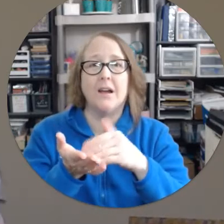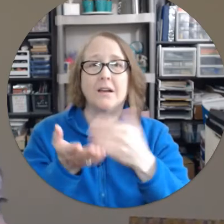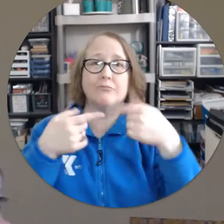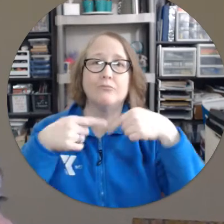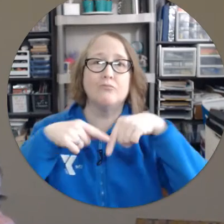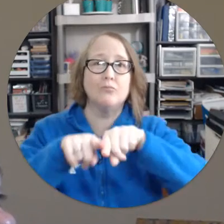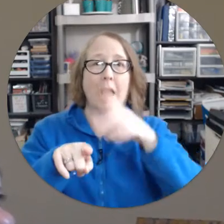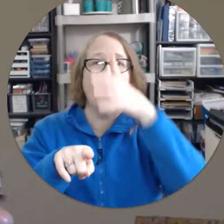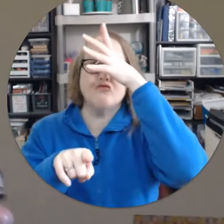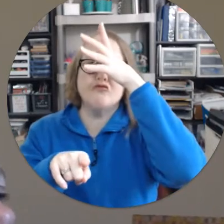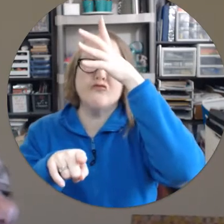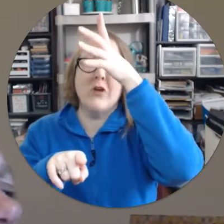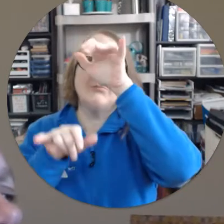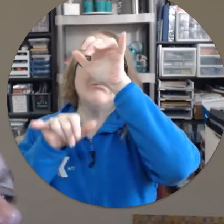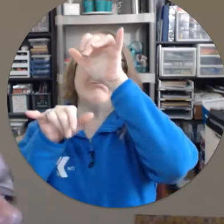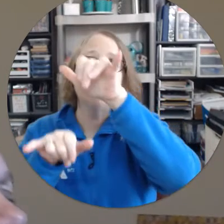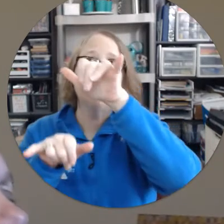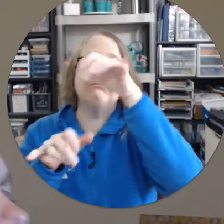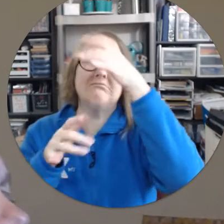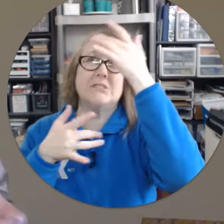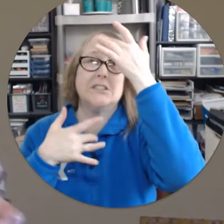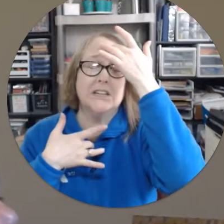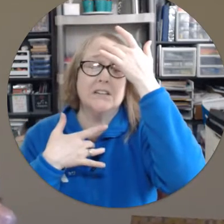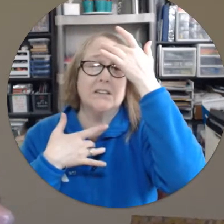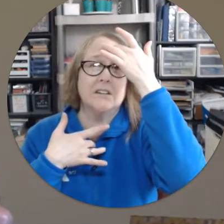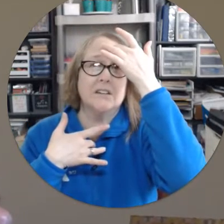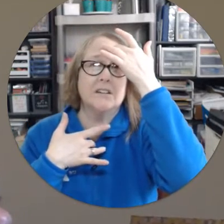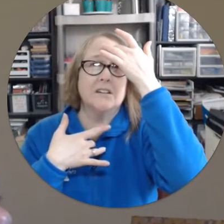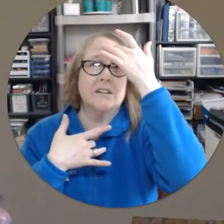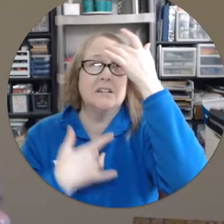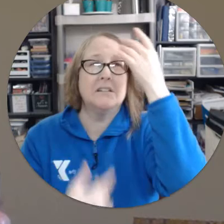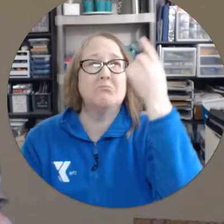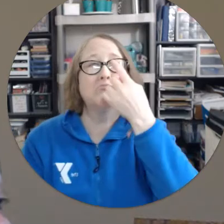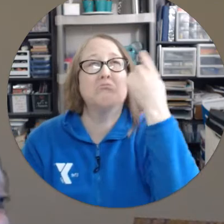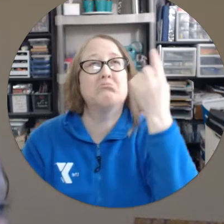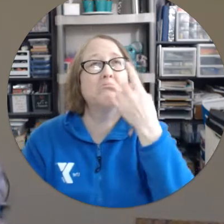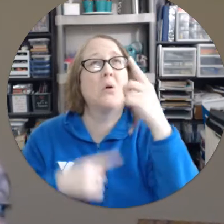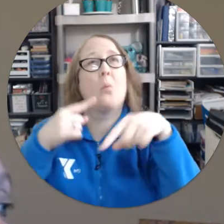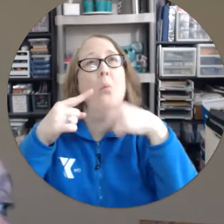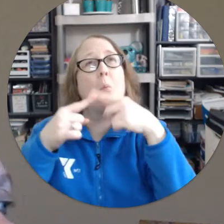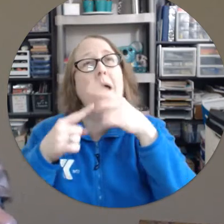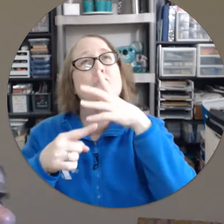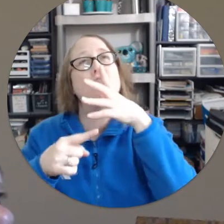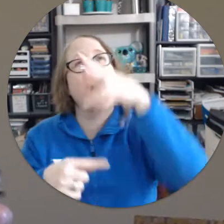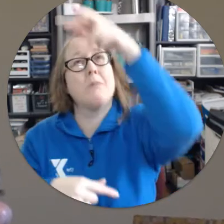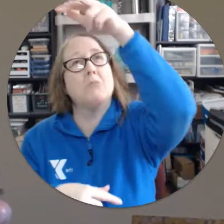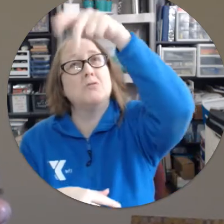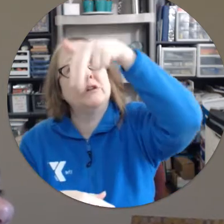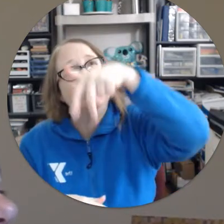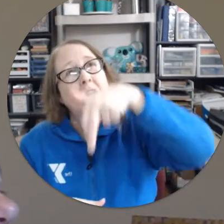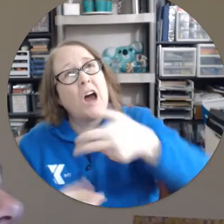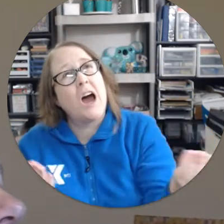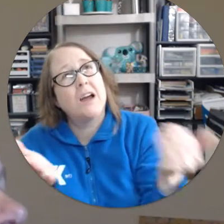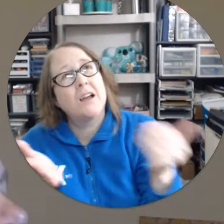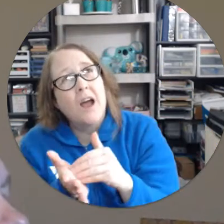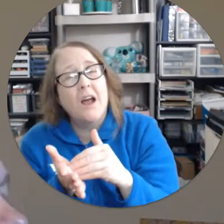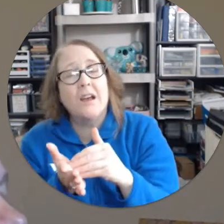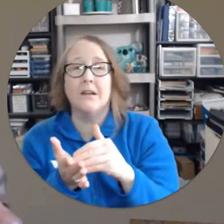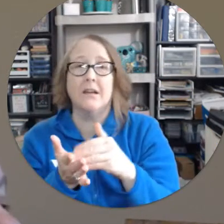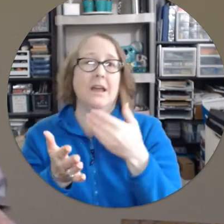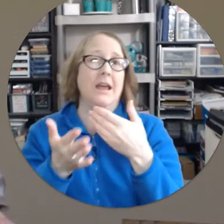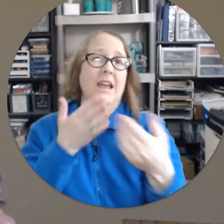sick. I wondered when Grandma would be able to come downstairs again. Even our beautiful